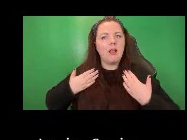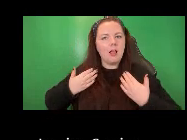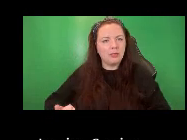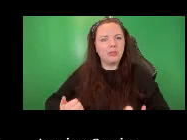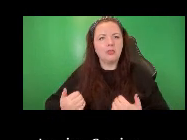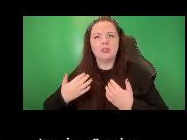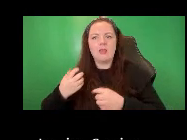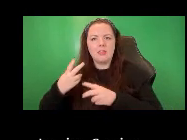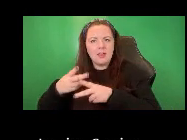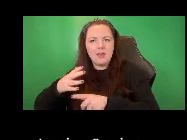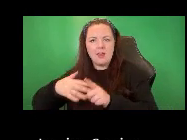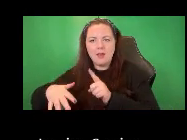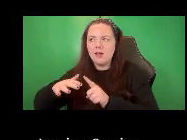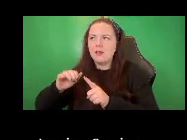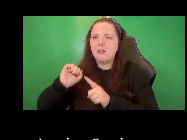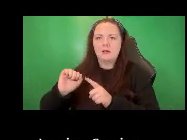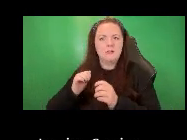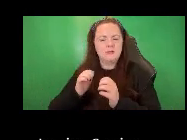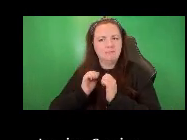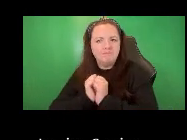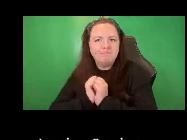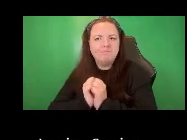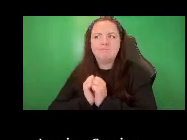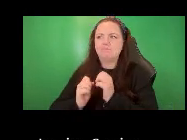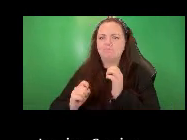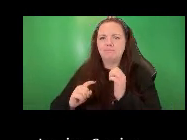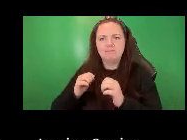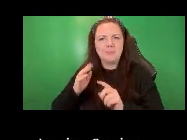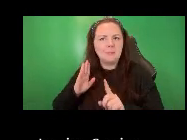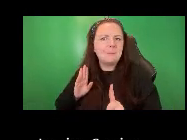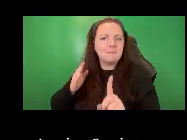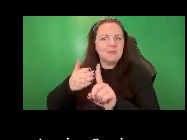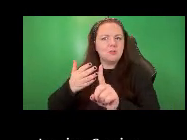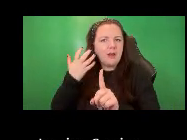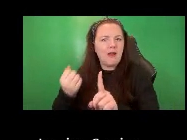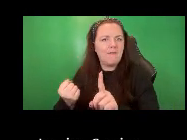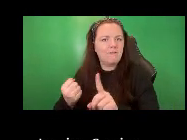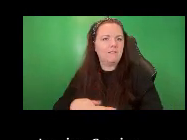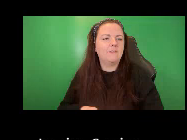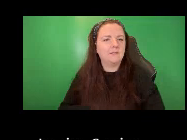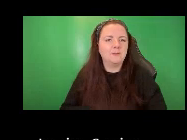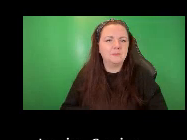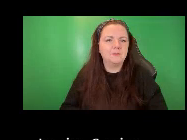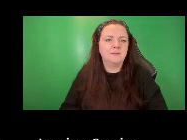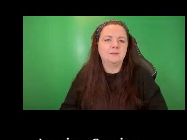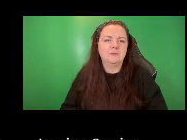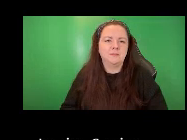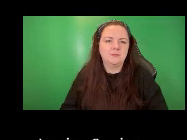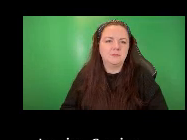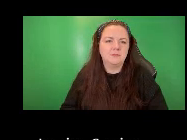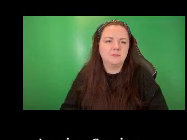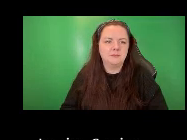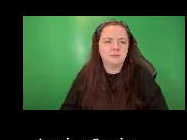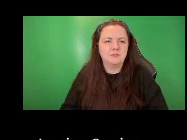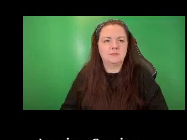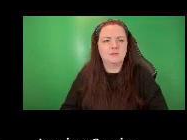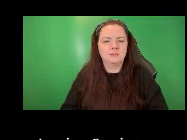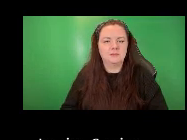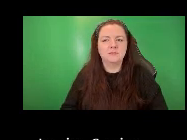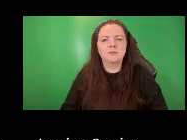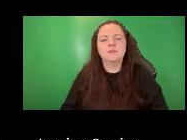the importance of that to its mission while it's in government. It did a couple of things